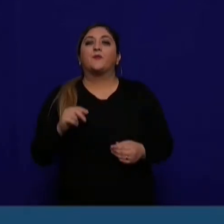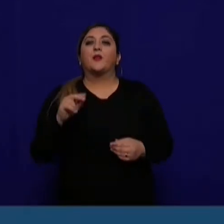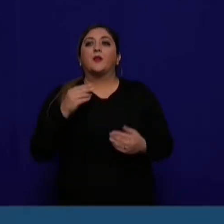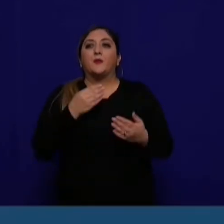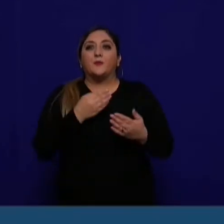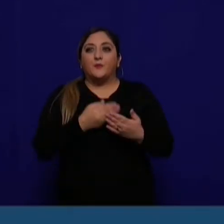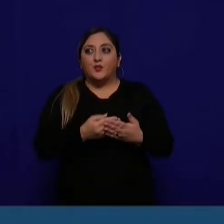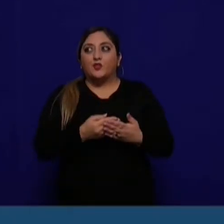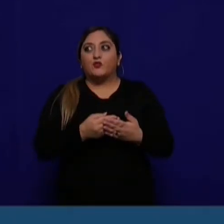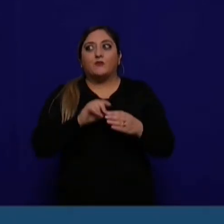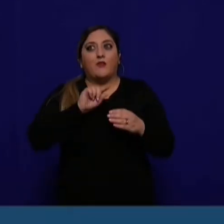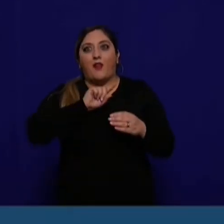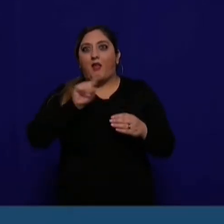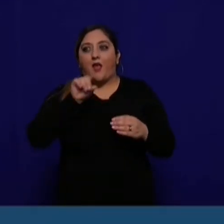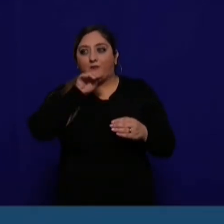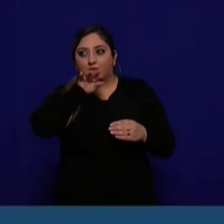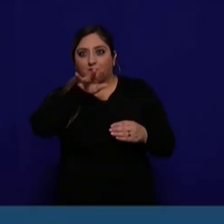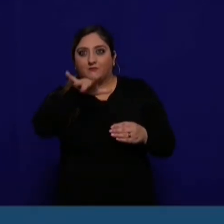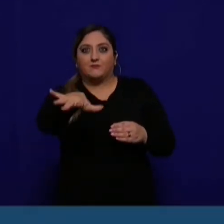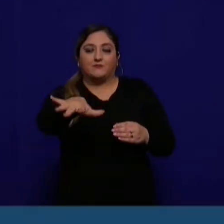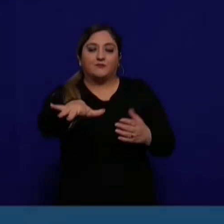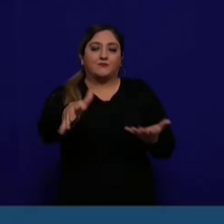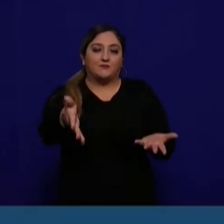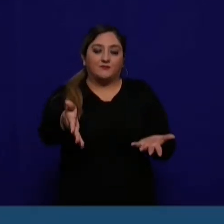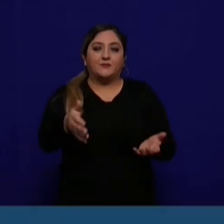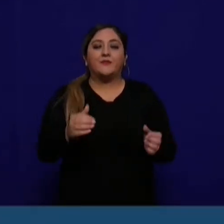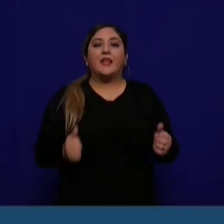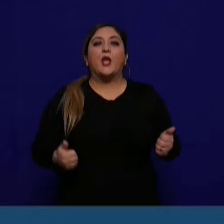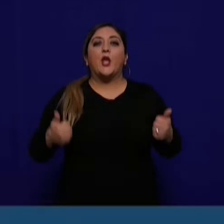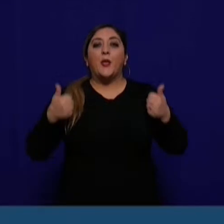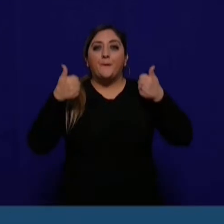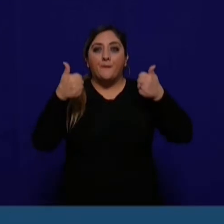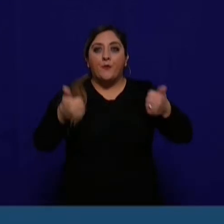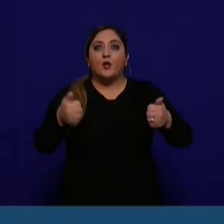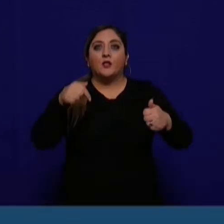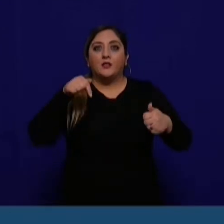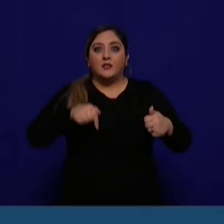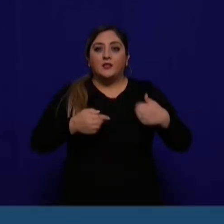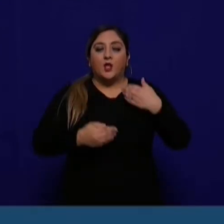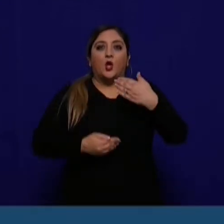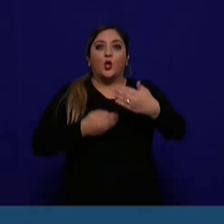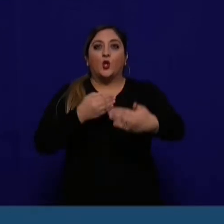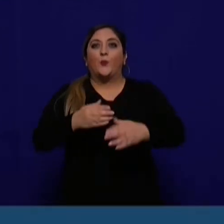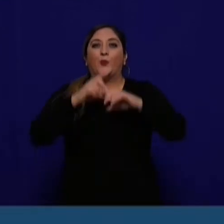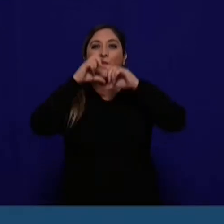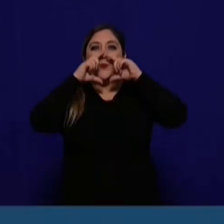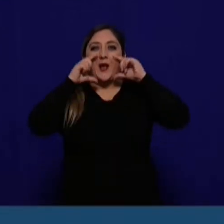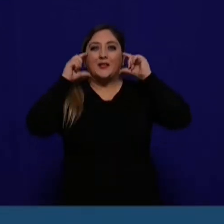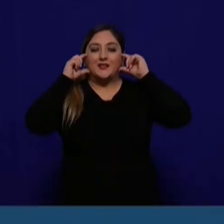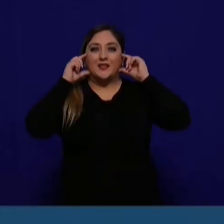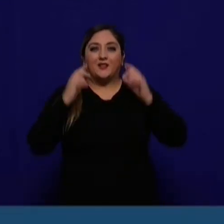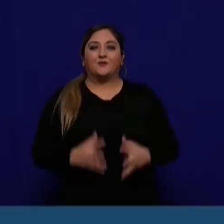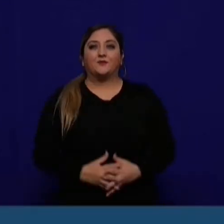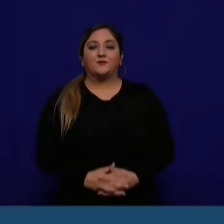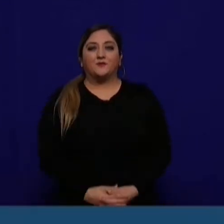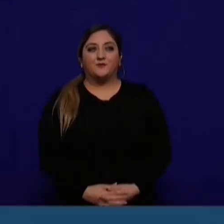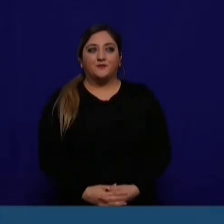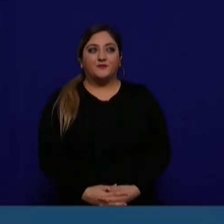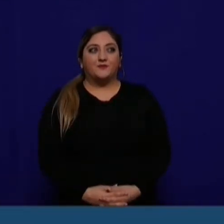qegħdin qrib tagħhom. U allura huwa importanti li aħna għalissa nibqgħu nilbsu l-maskri. Malta today.